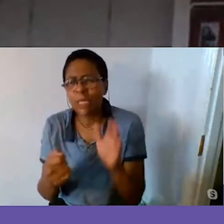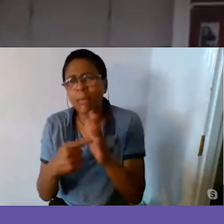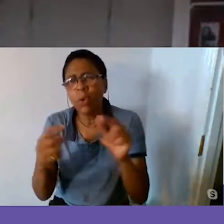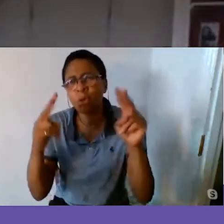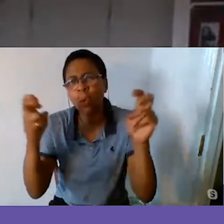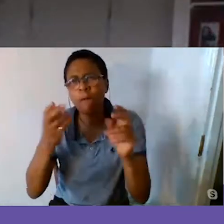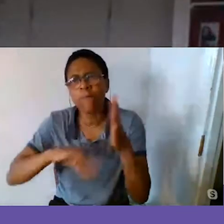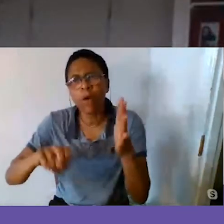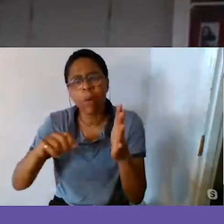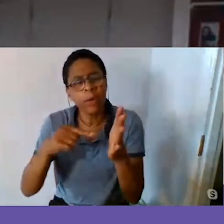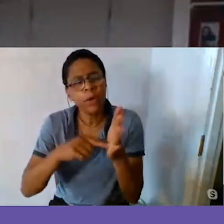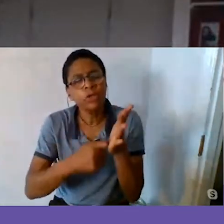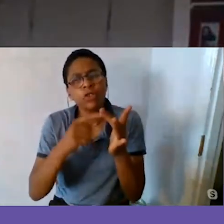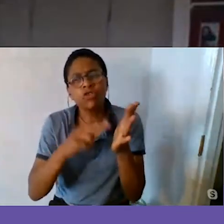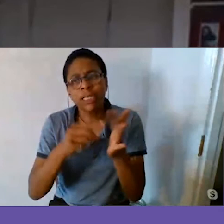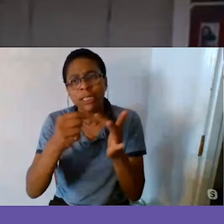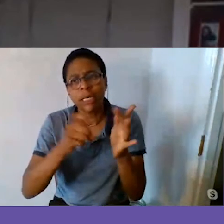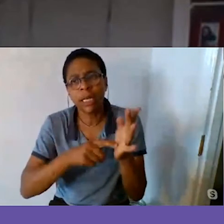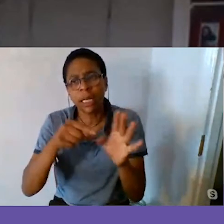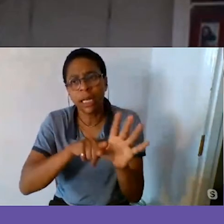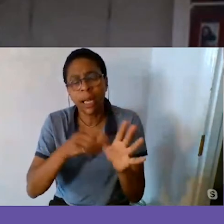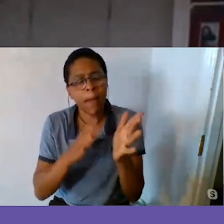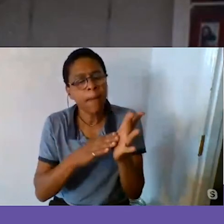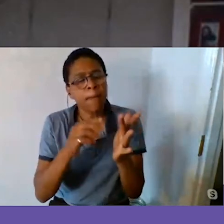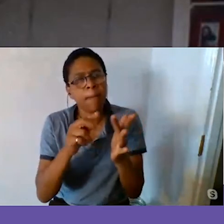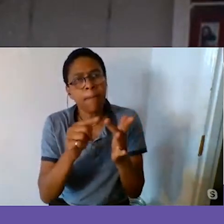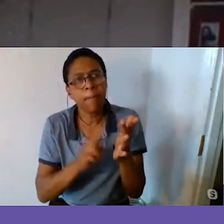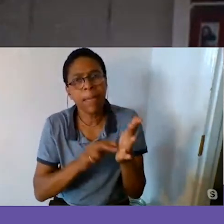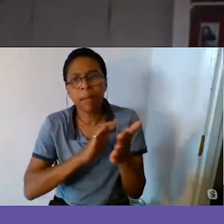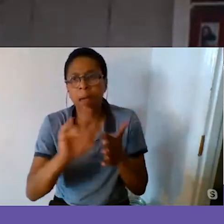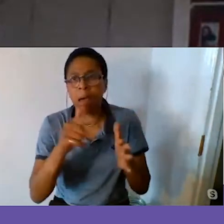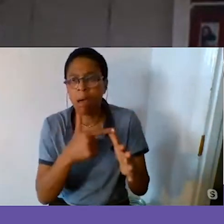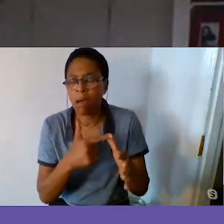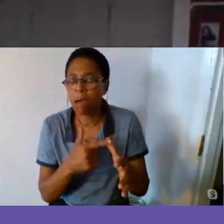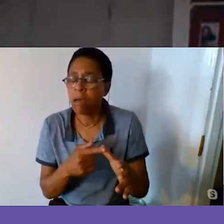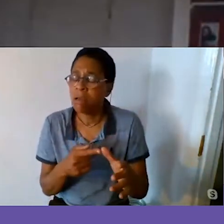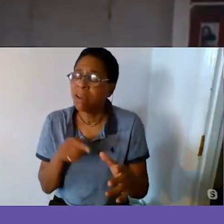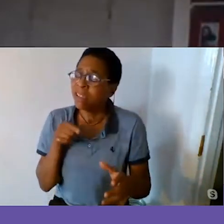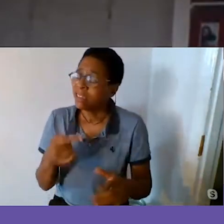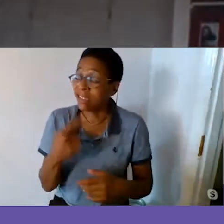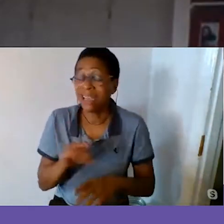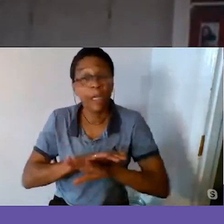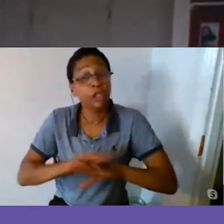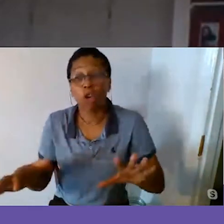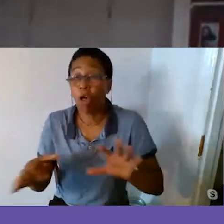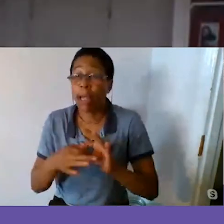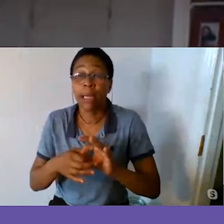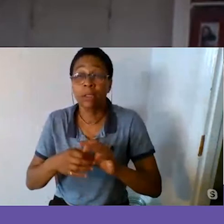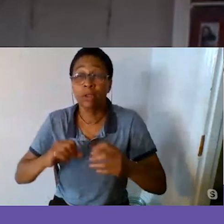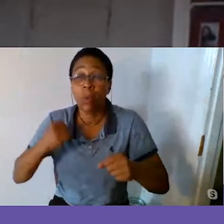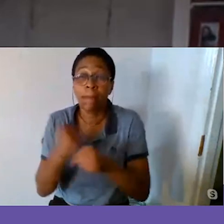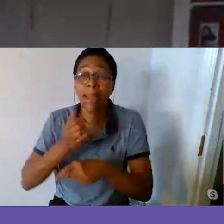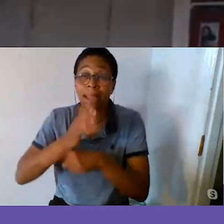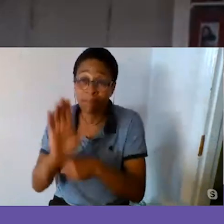remember by Trinity Minha, the essay filmmaker. She said something like, "It's not about making films about politics; it's